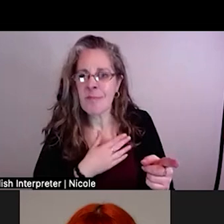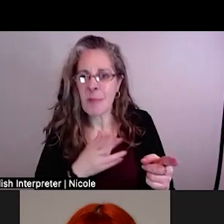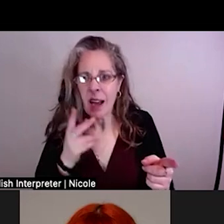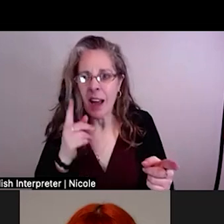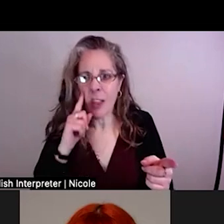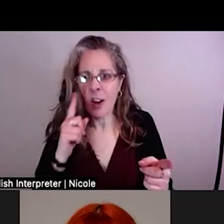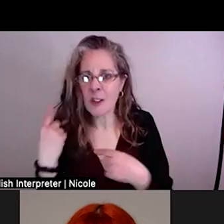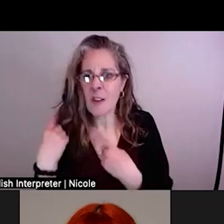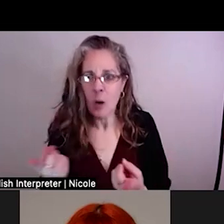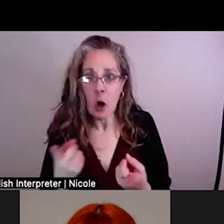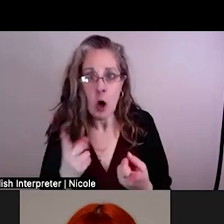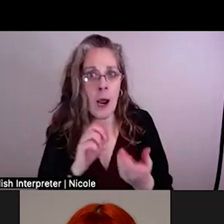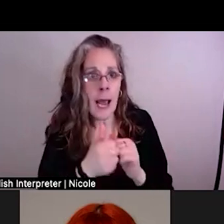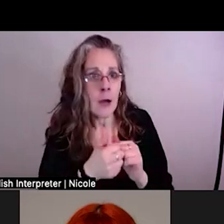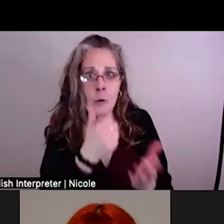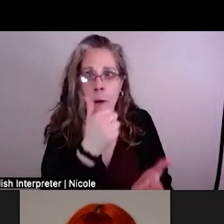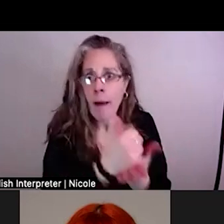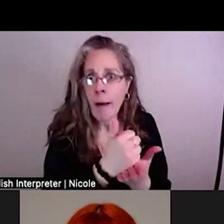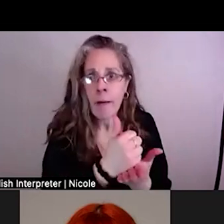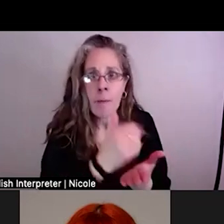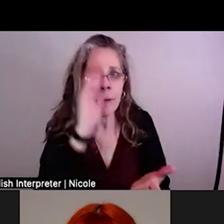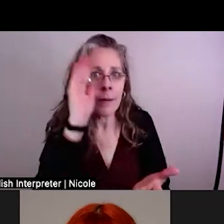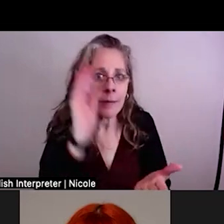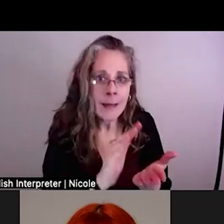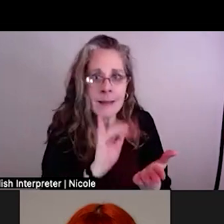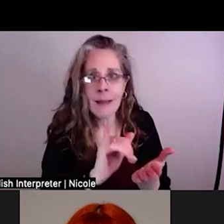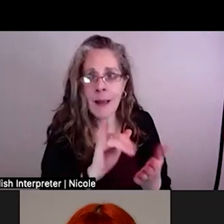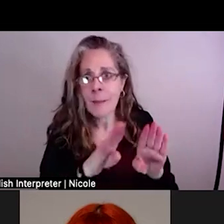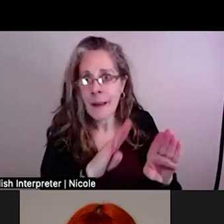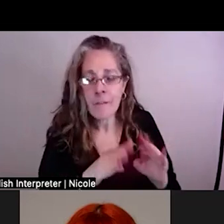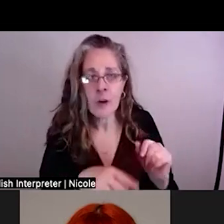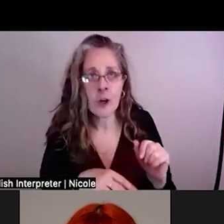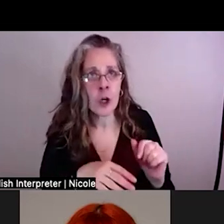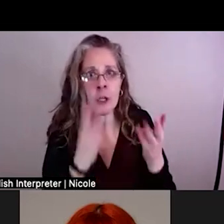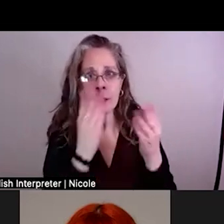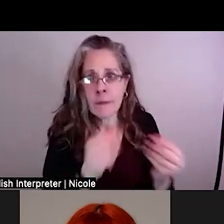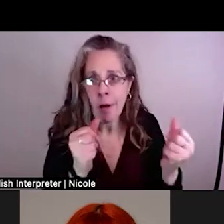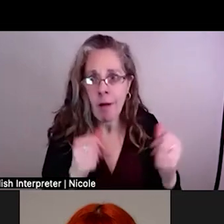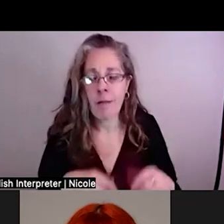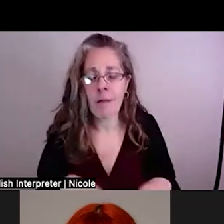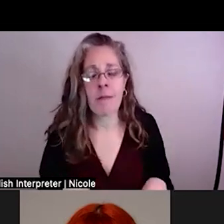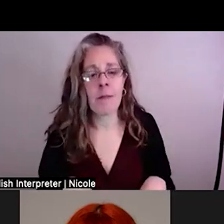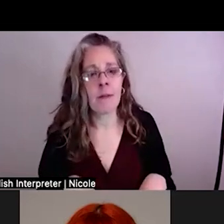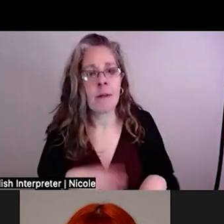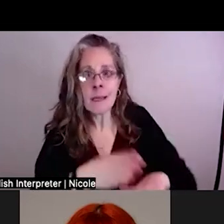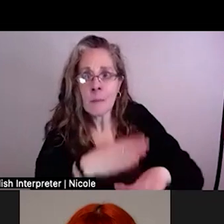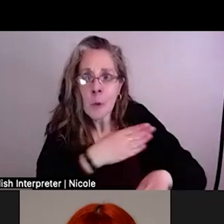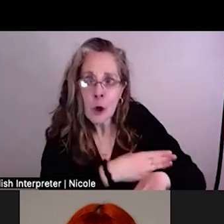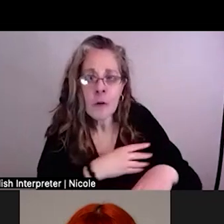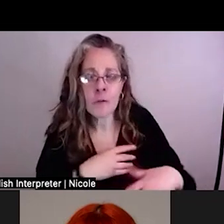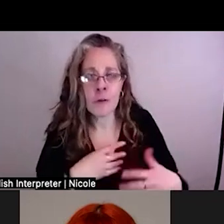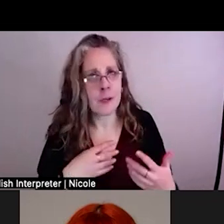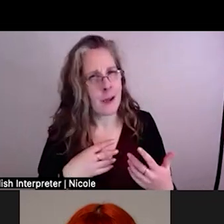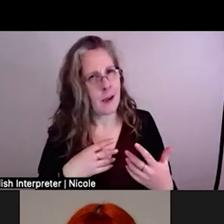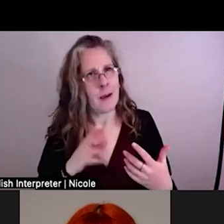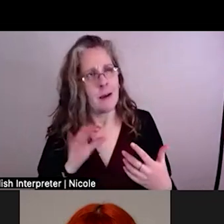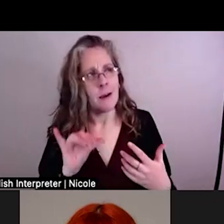mitigate, to diminish. The thing is, then how do you, and at